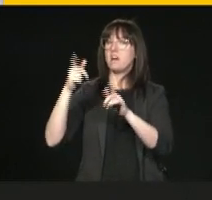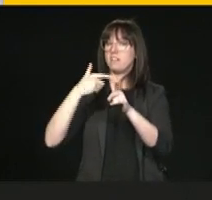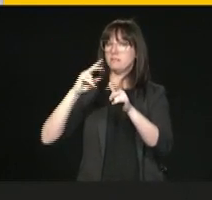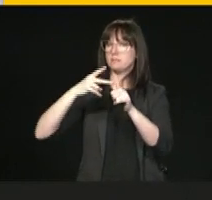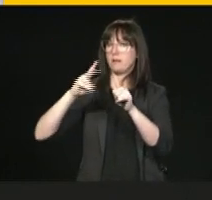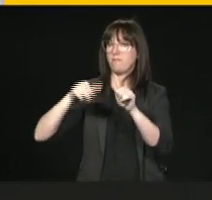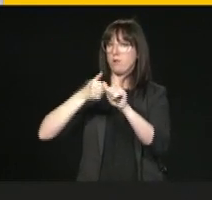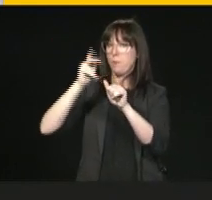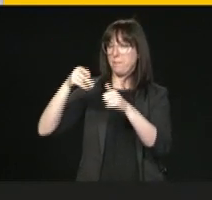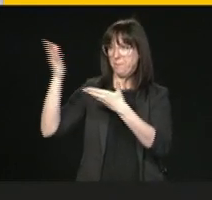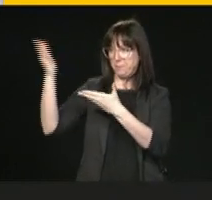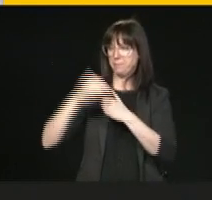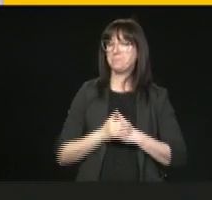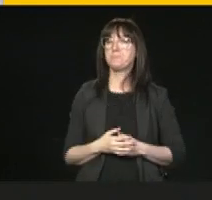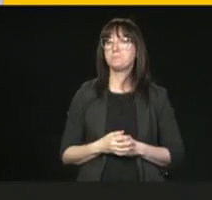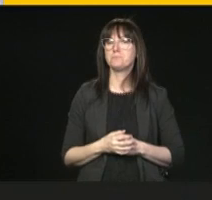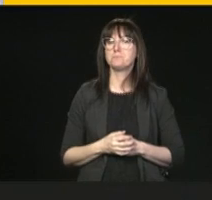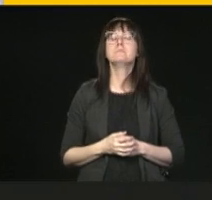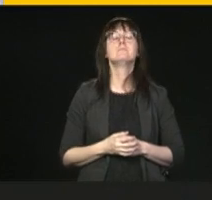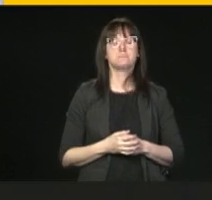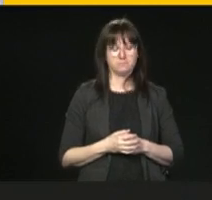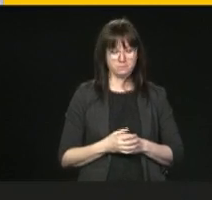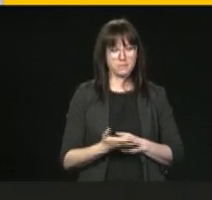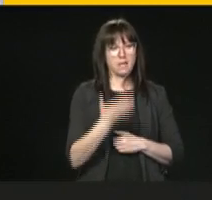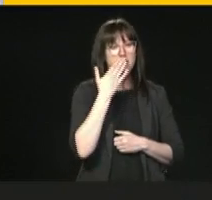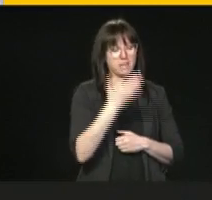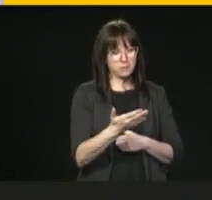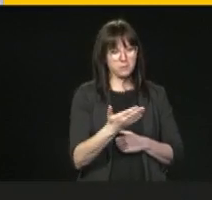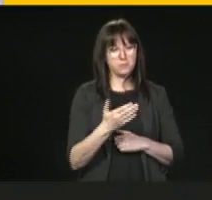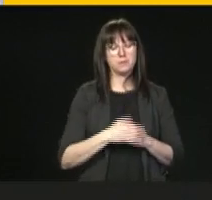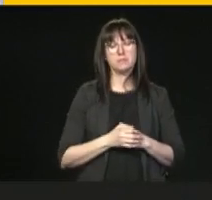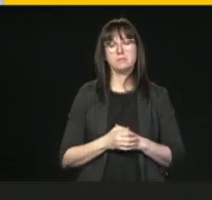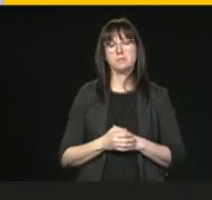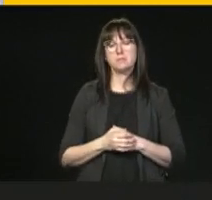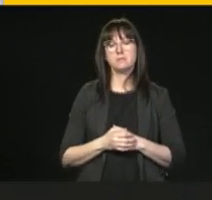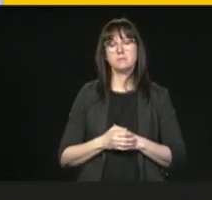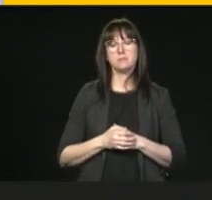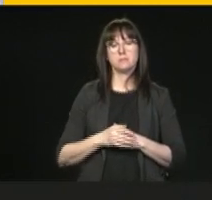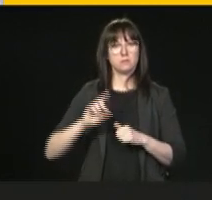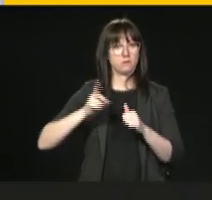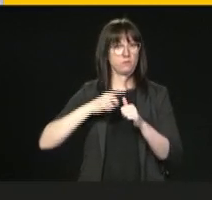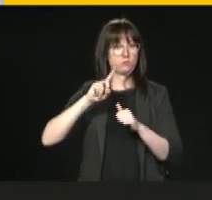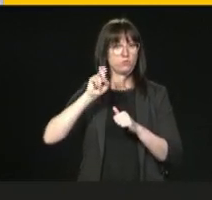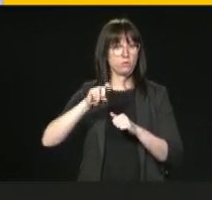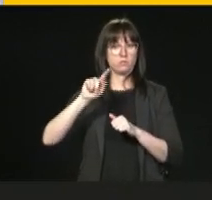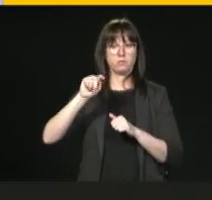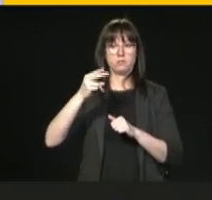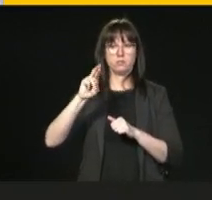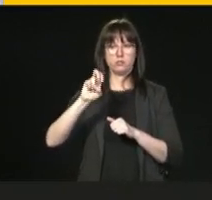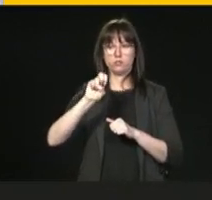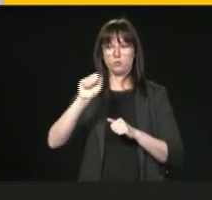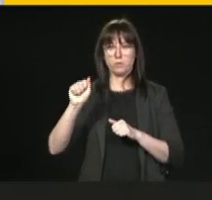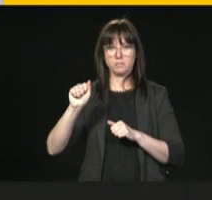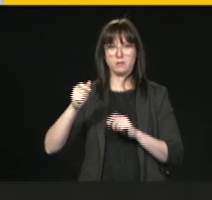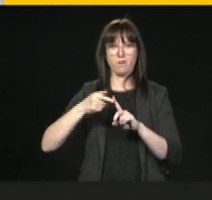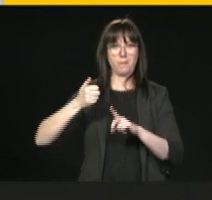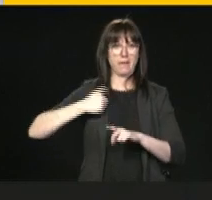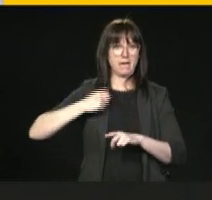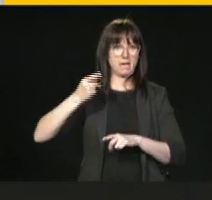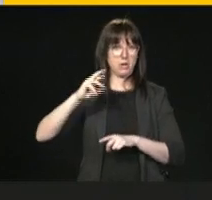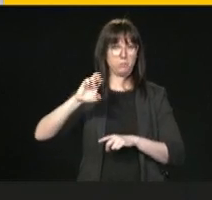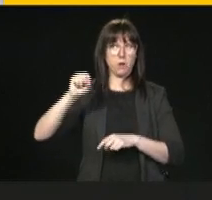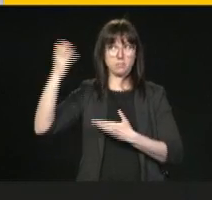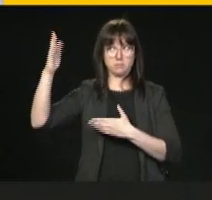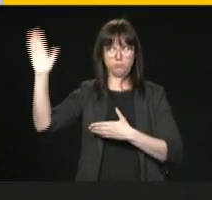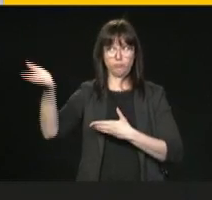vous. Thank you. Merci. The first question from Teresa Wright, the Canadian Press. Your line